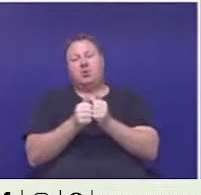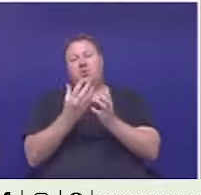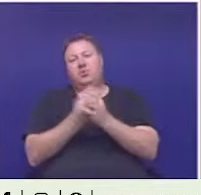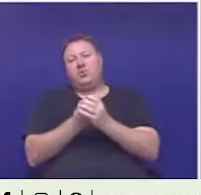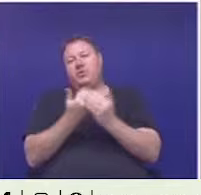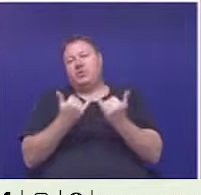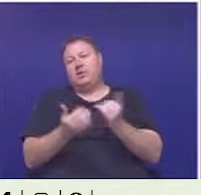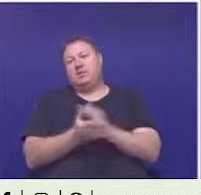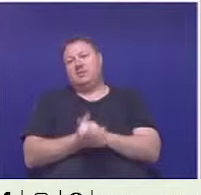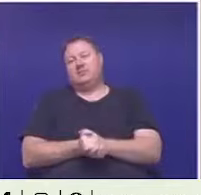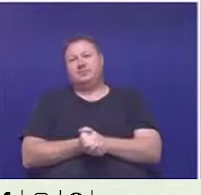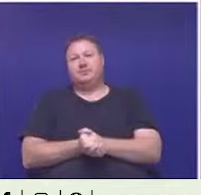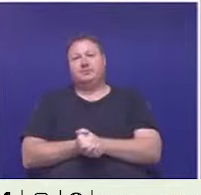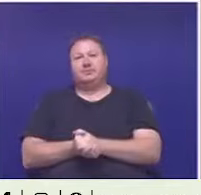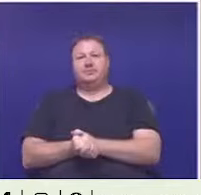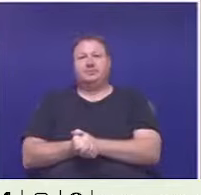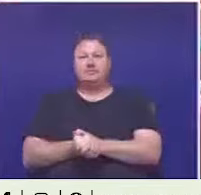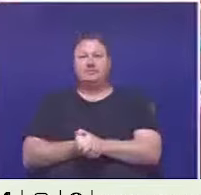us.